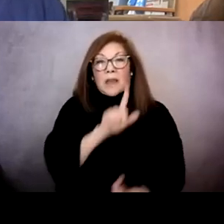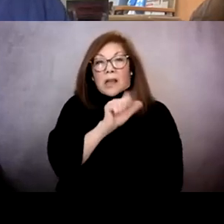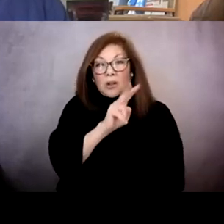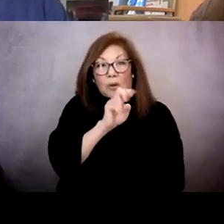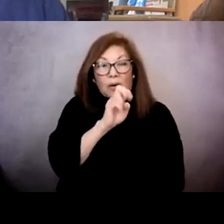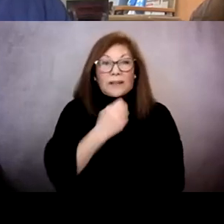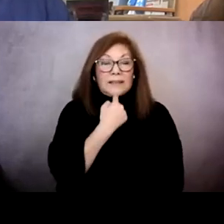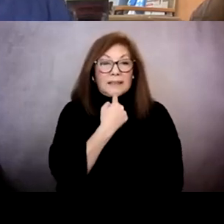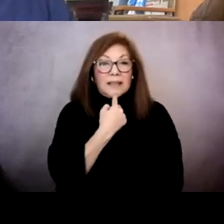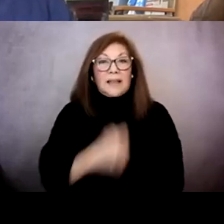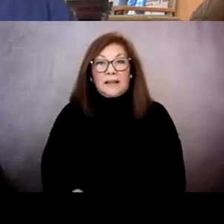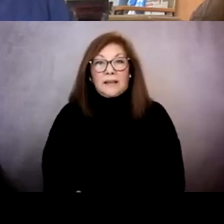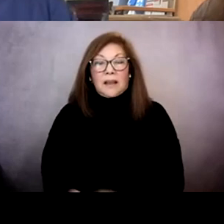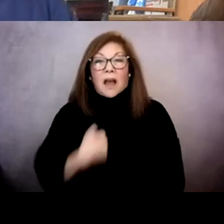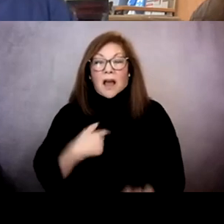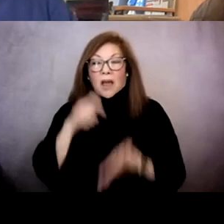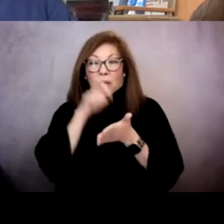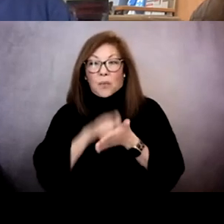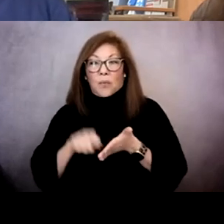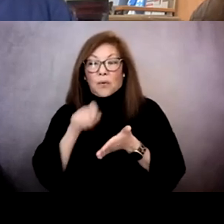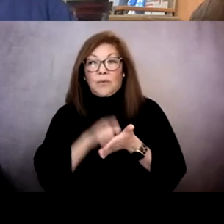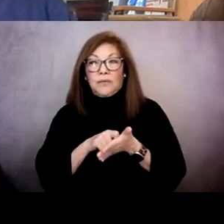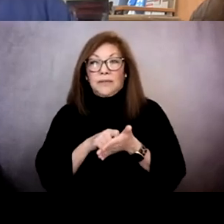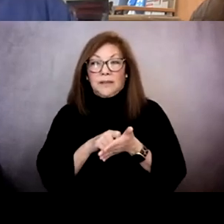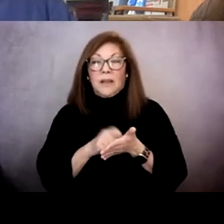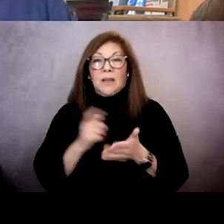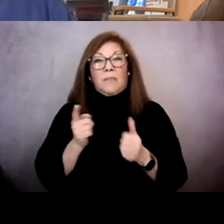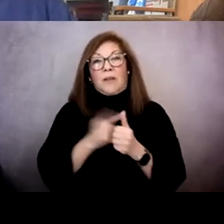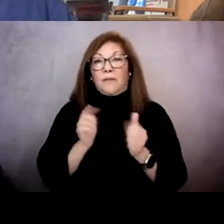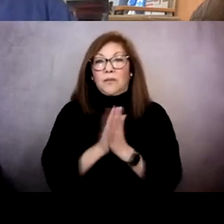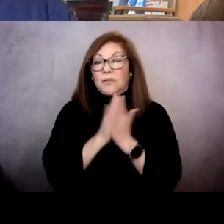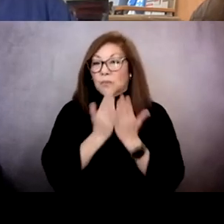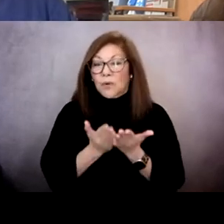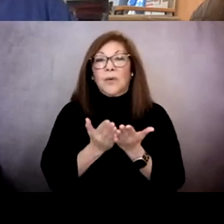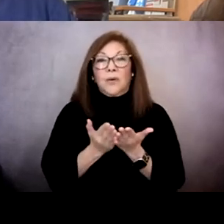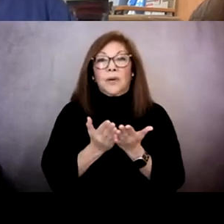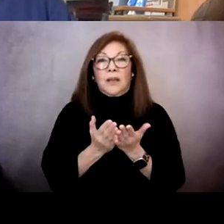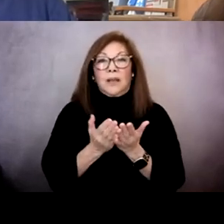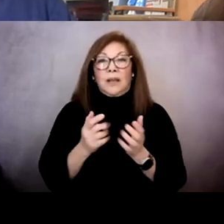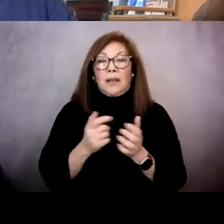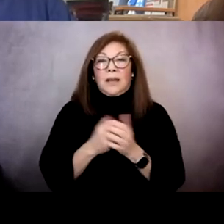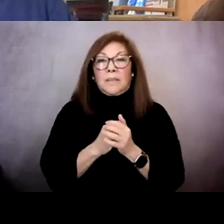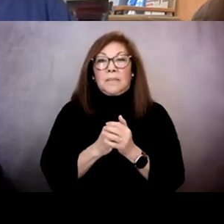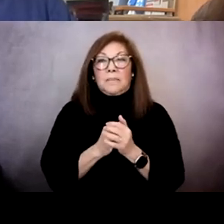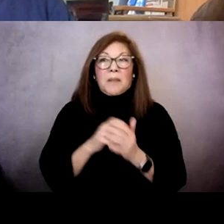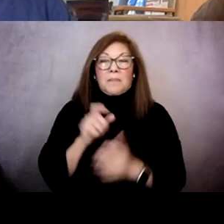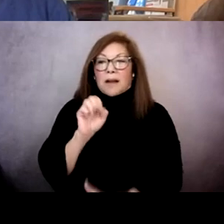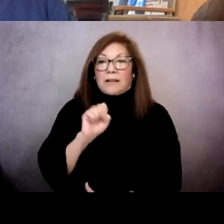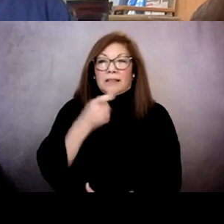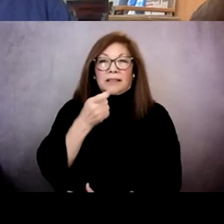referenced, I wrote my first book in large part about sexual